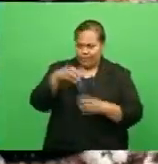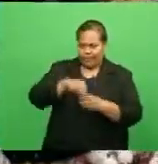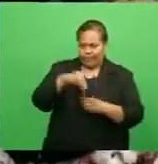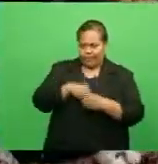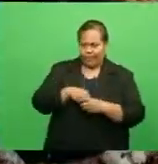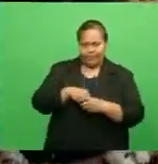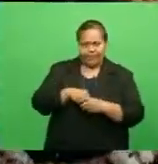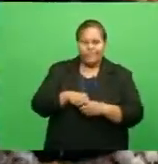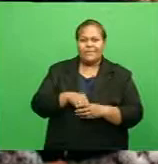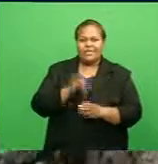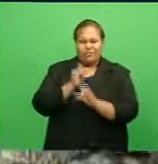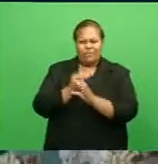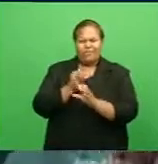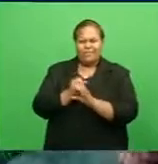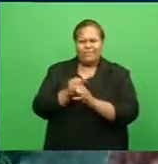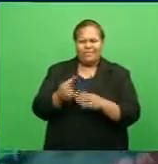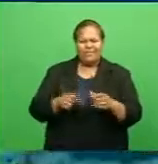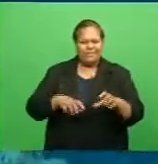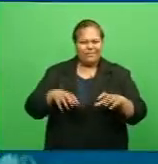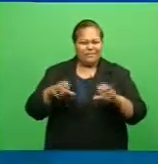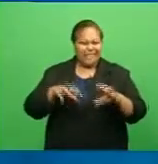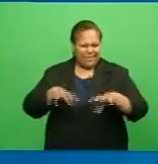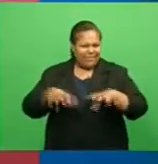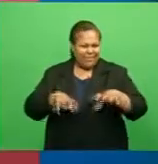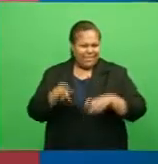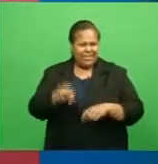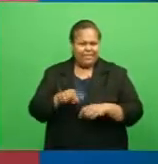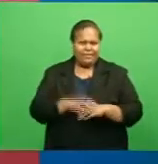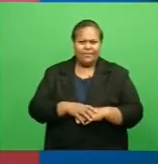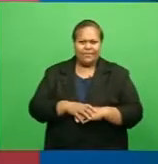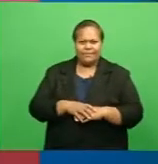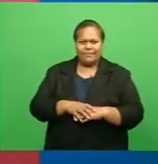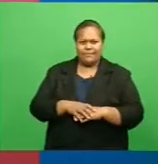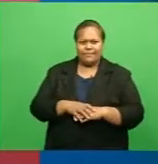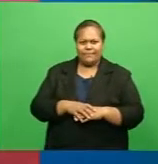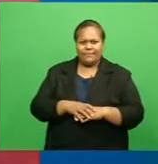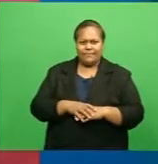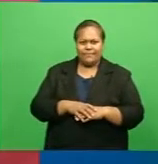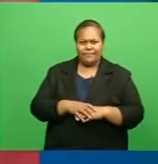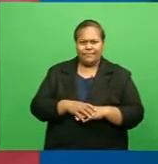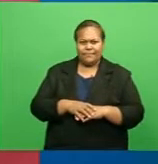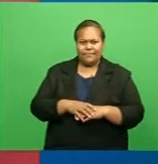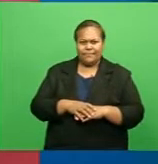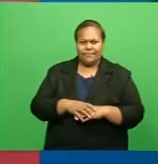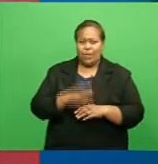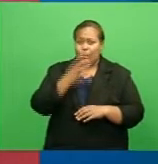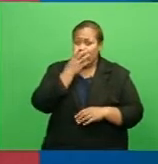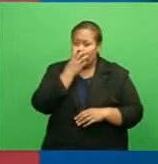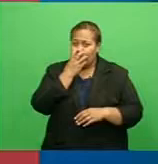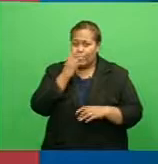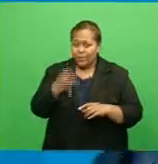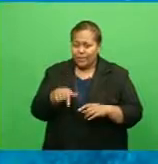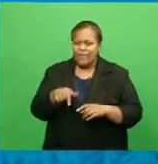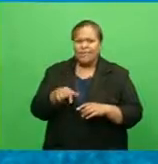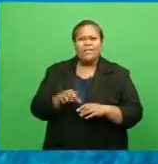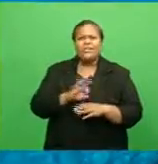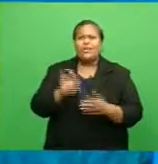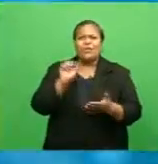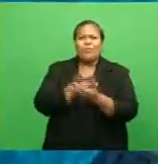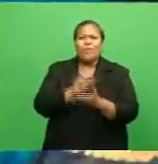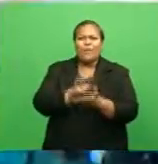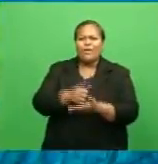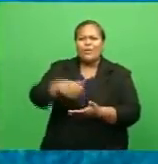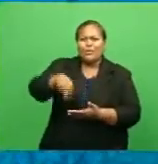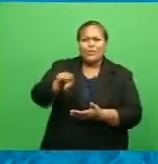illegal practice. Prohibits the use of underwater breathing apparatus for the purpose of fishing